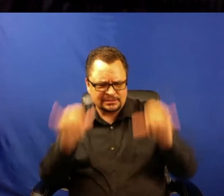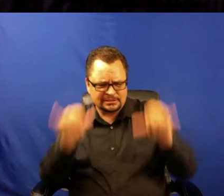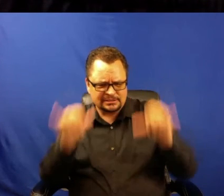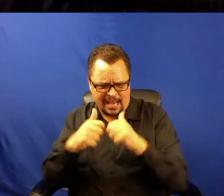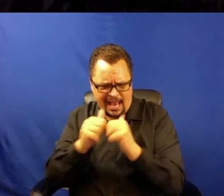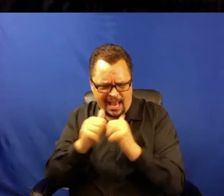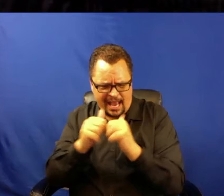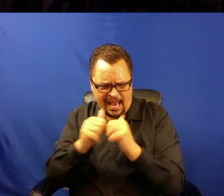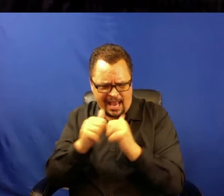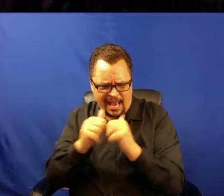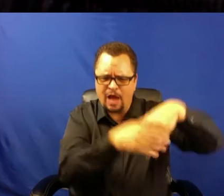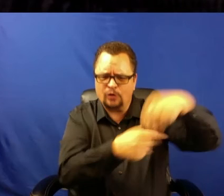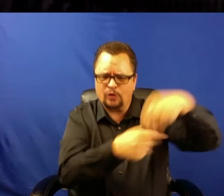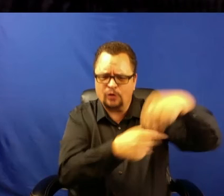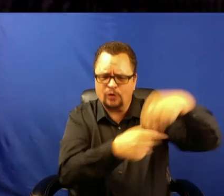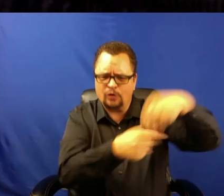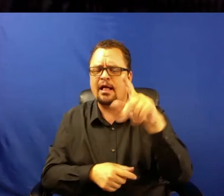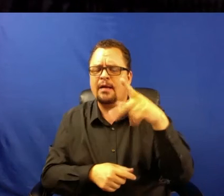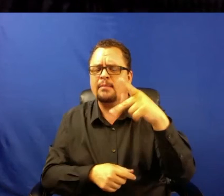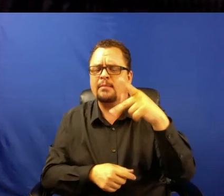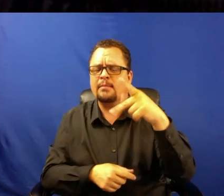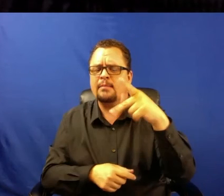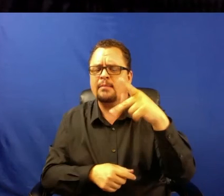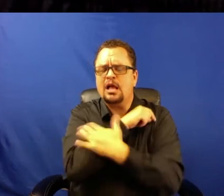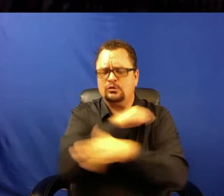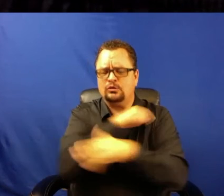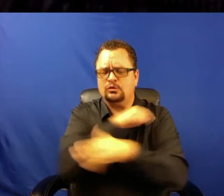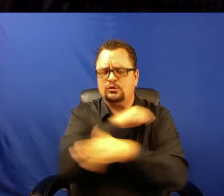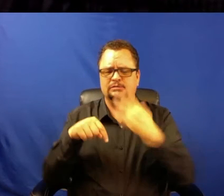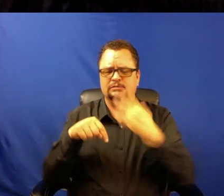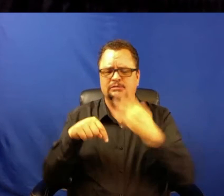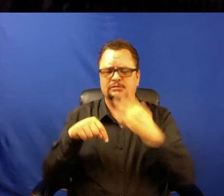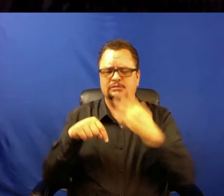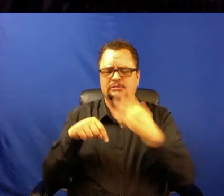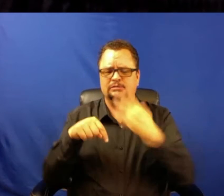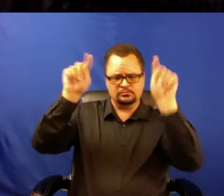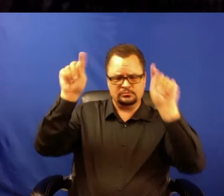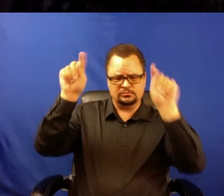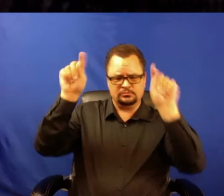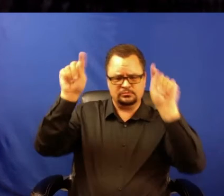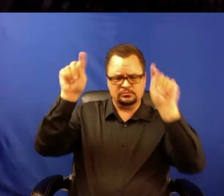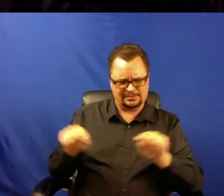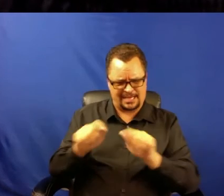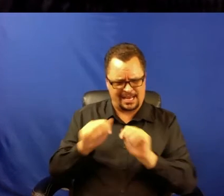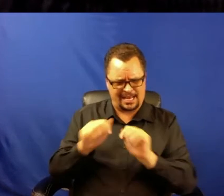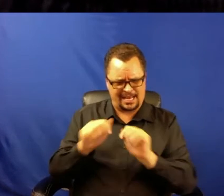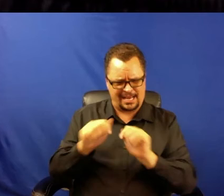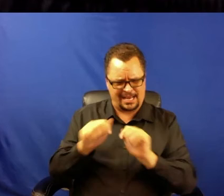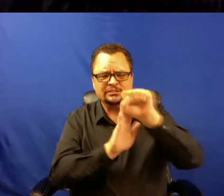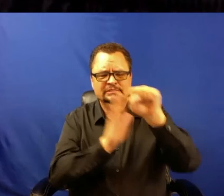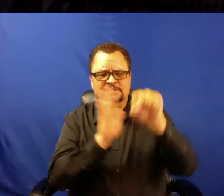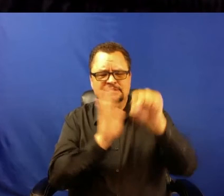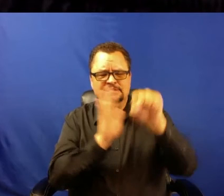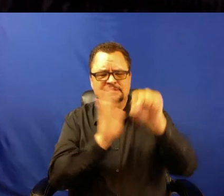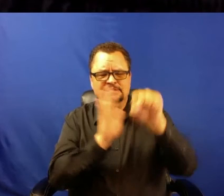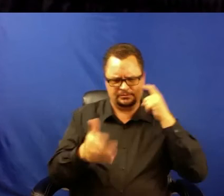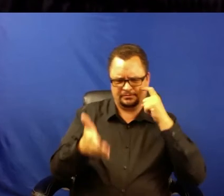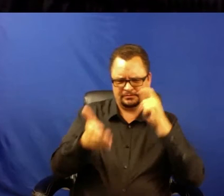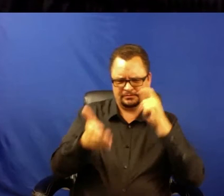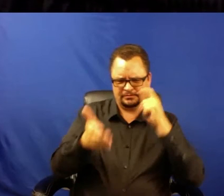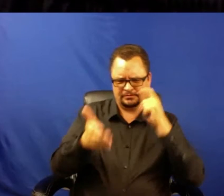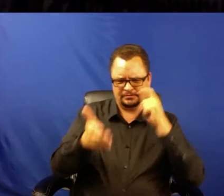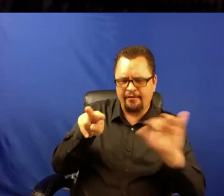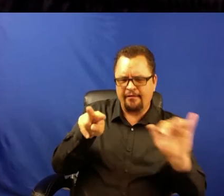possibly some other states. And so wanted to just be fully transparent around what this is. And I think that